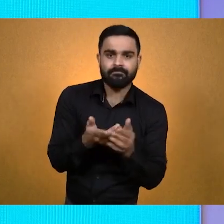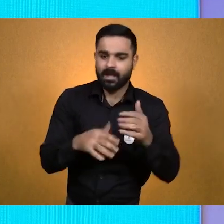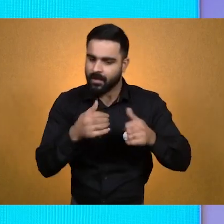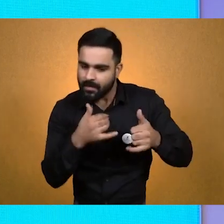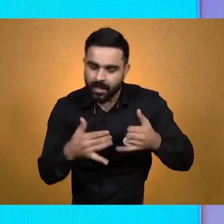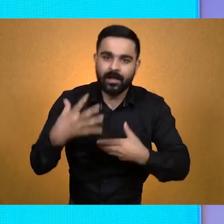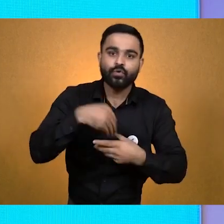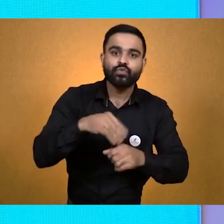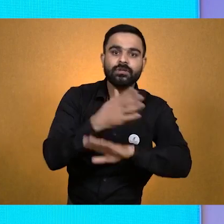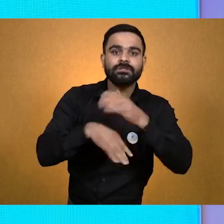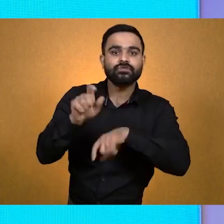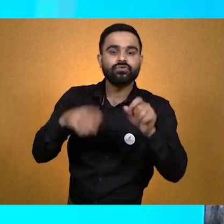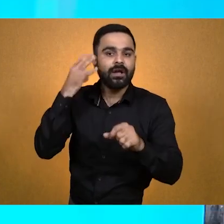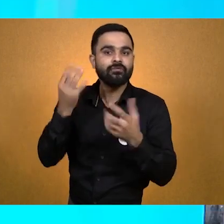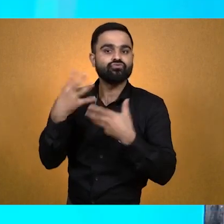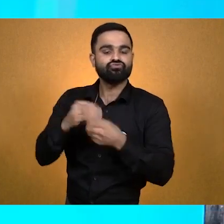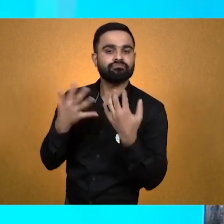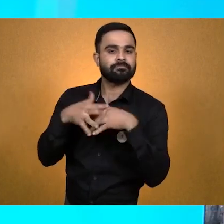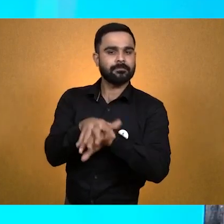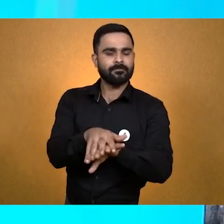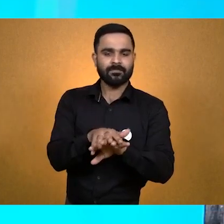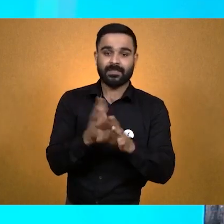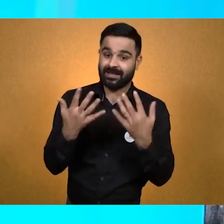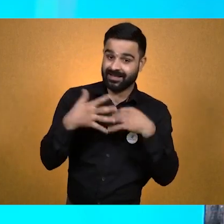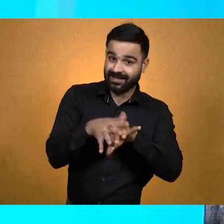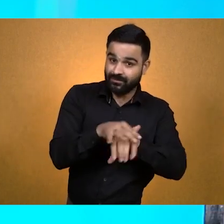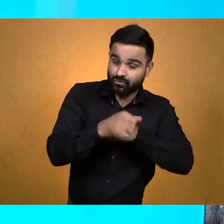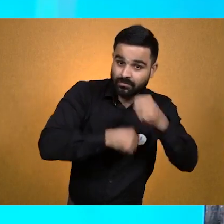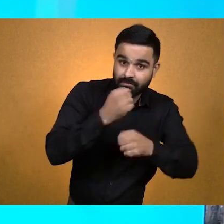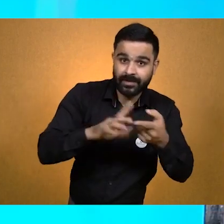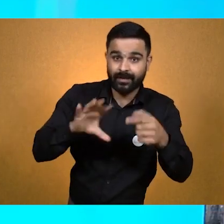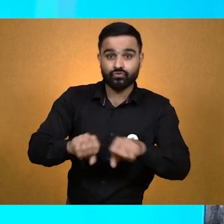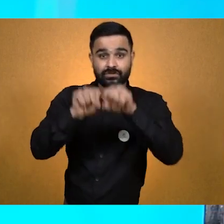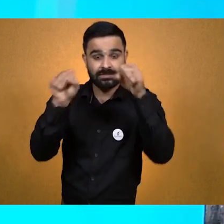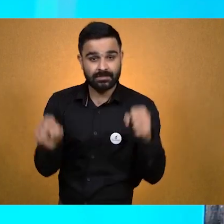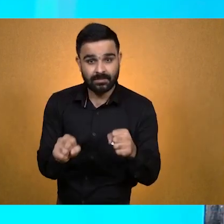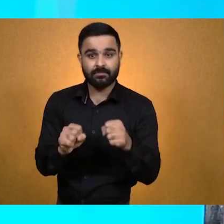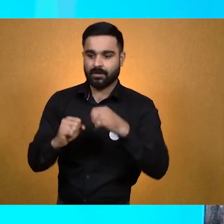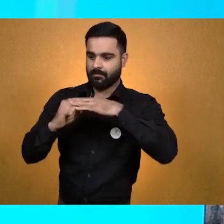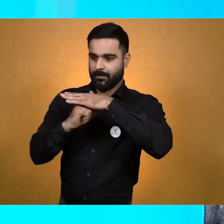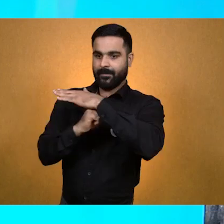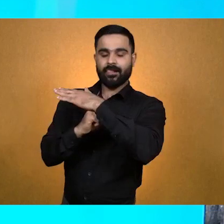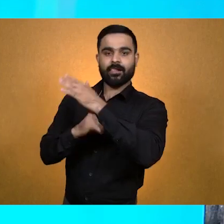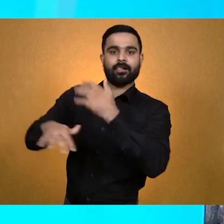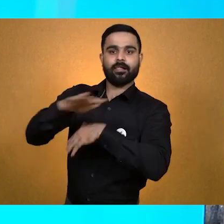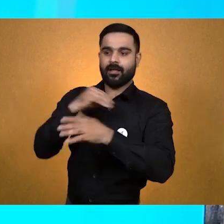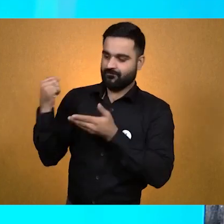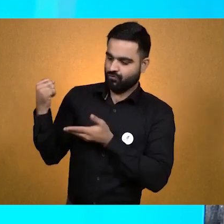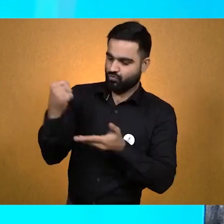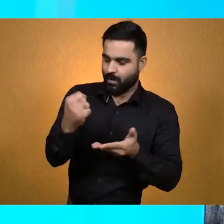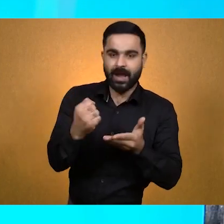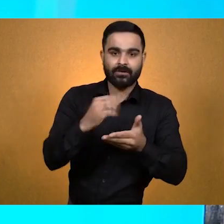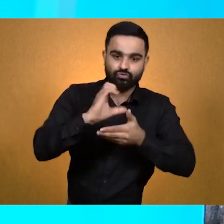play along with the children with disabilities. Inclusive sports ecosystem banane ke liye bunyadi dhanche se lekar funding aur